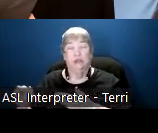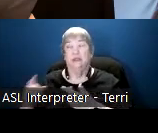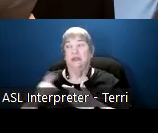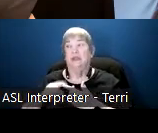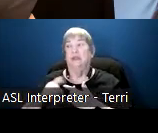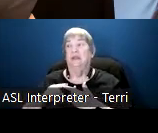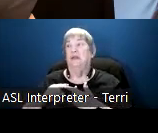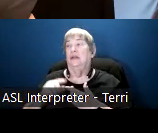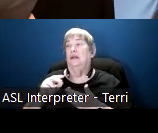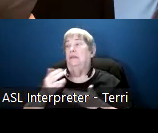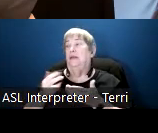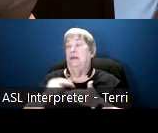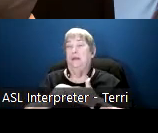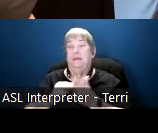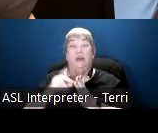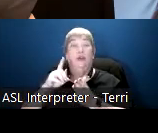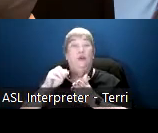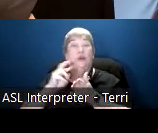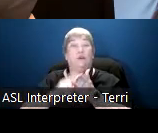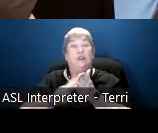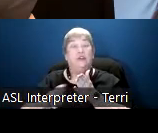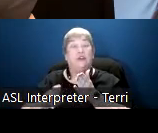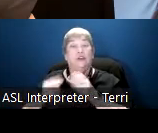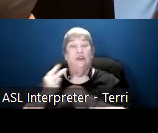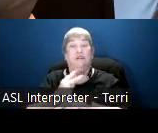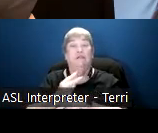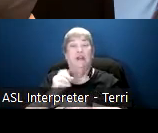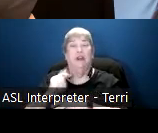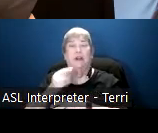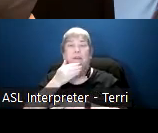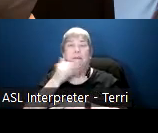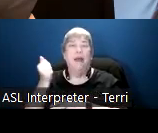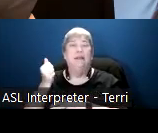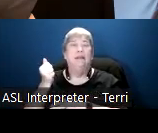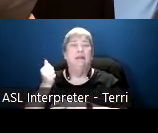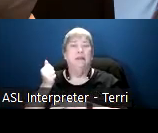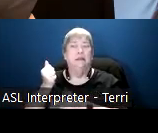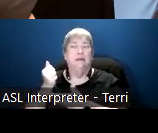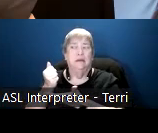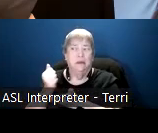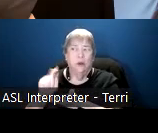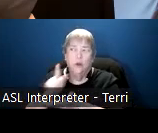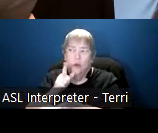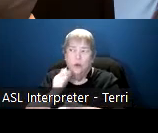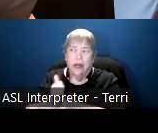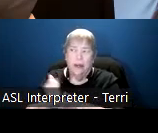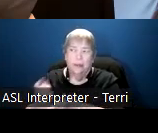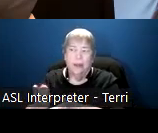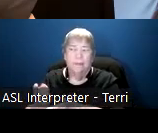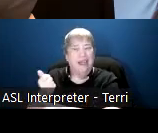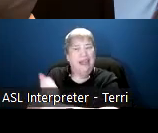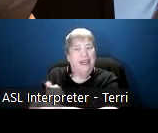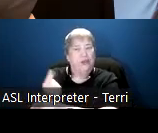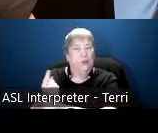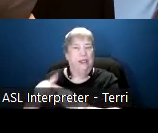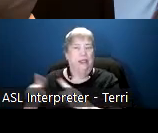be doing some research and figuring out the best folks that can help them. Each survivor's situation is different, so we